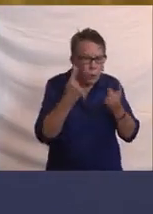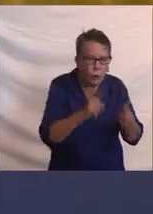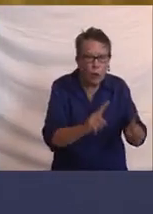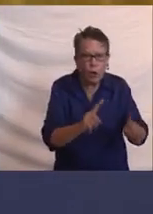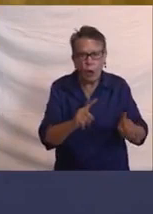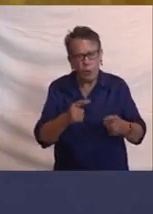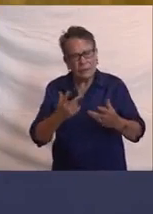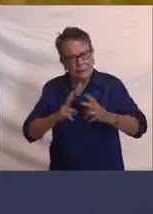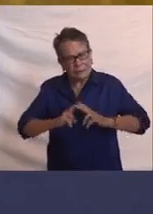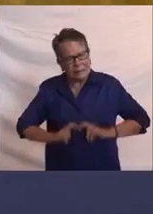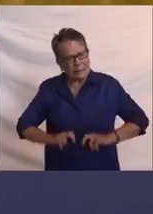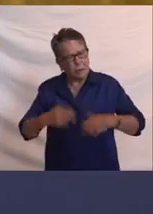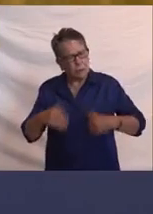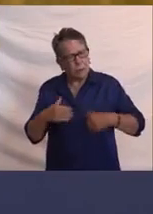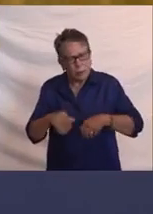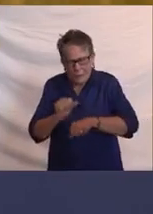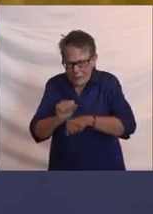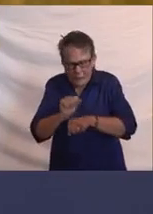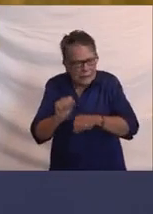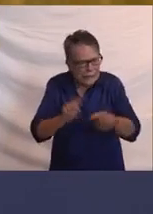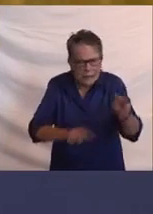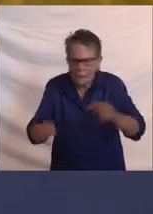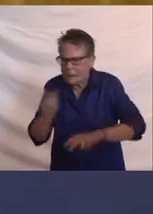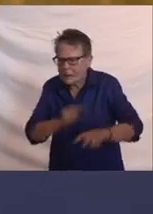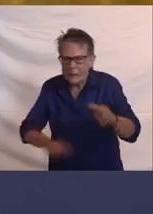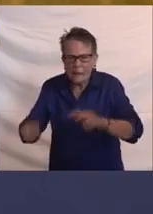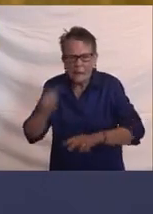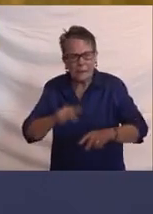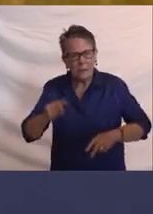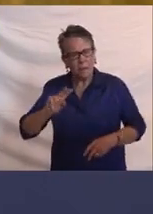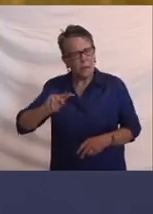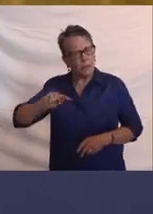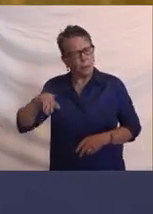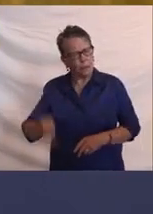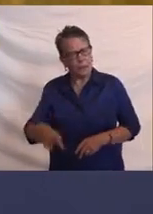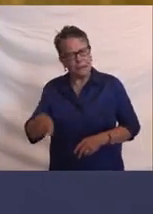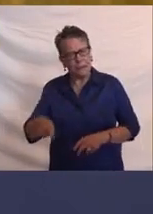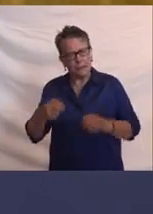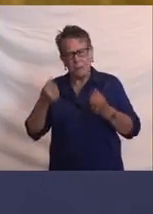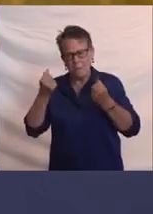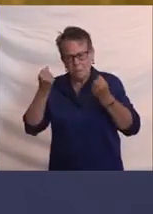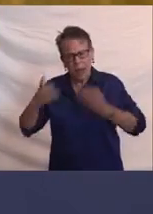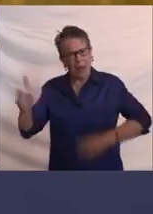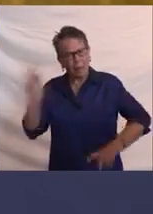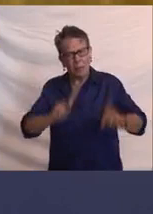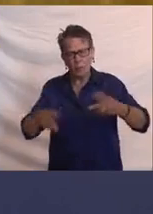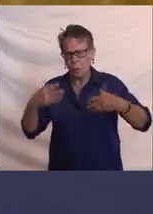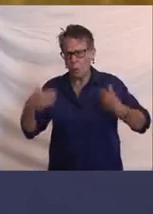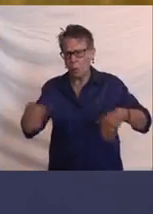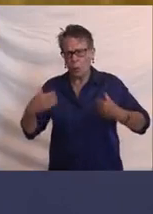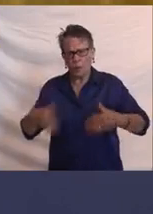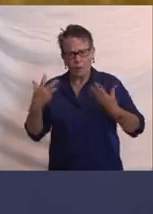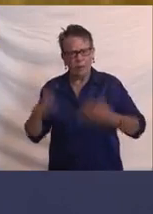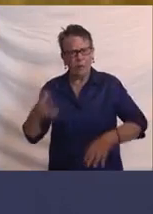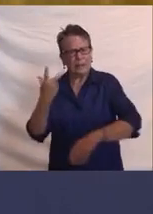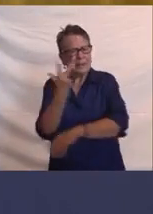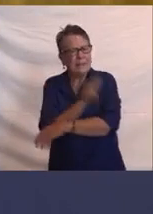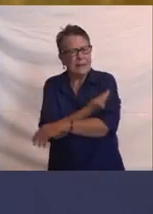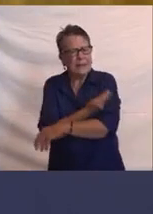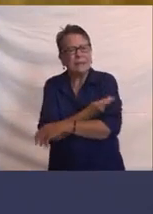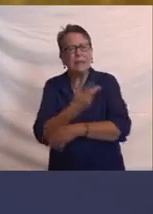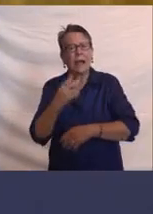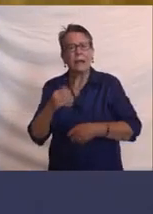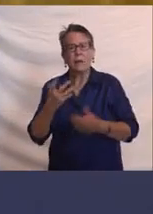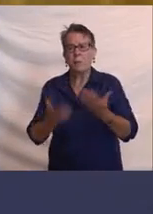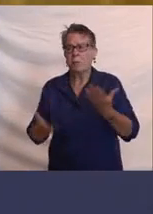in America. We are the most vaccinated large state. And right now in our ICU beds, we have the smallest percentage of COVID patients of any